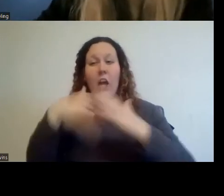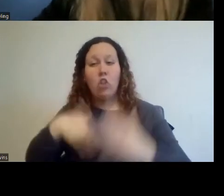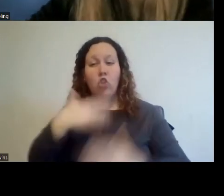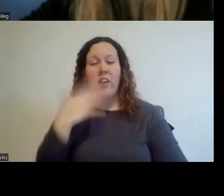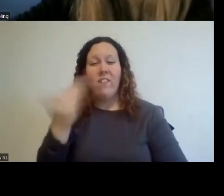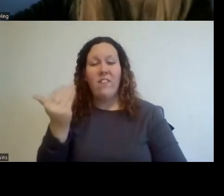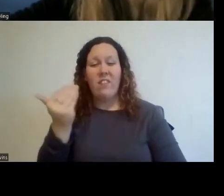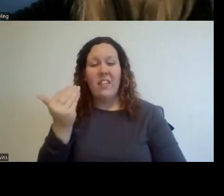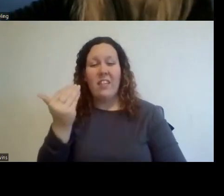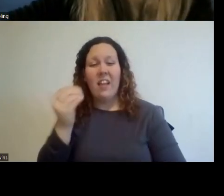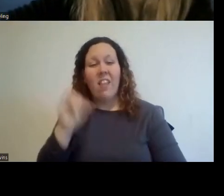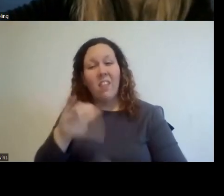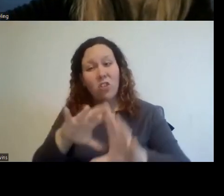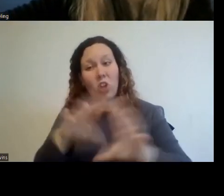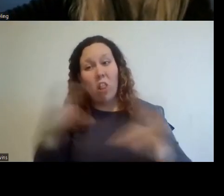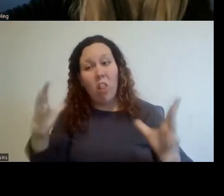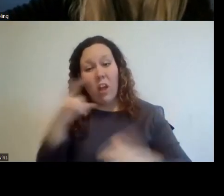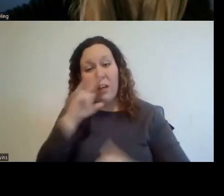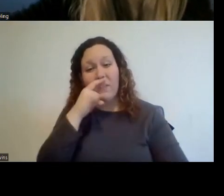That's a lot of kids.